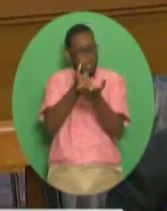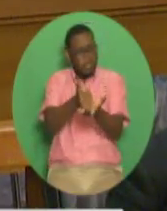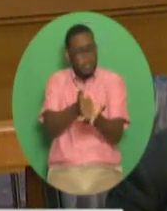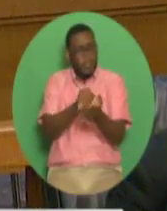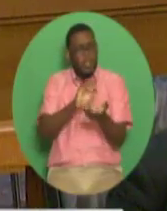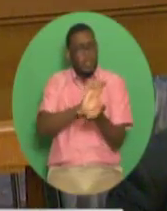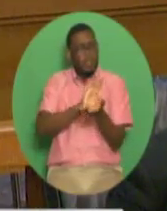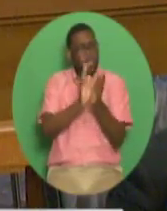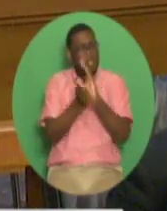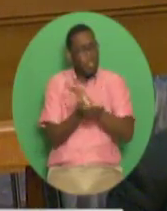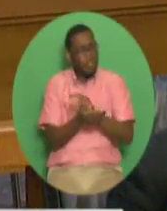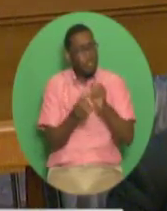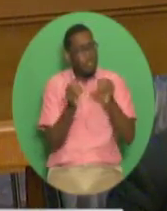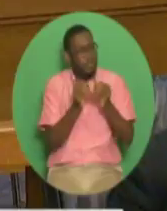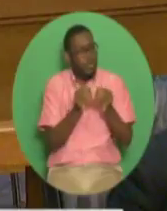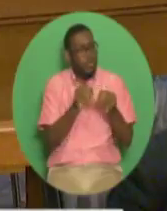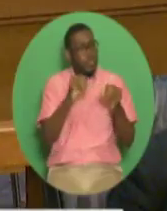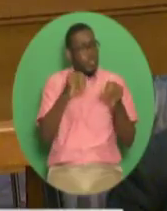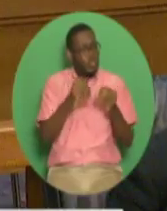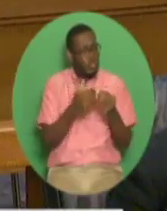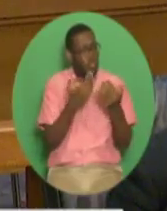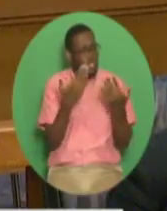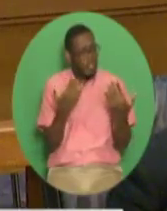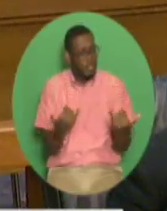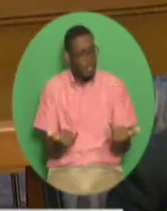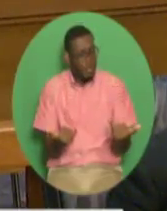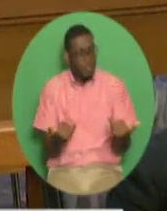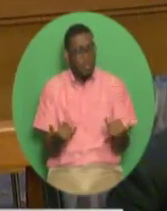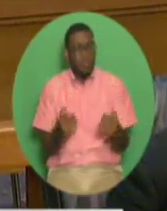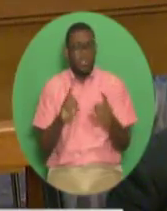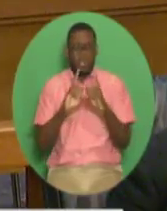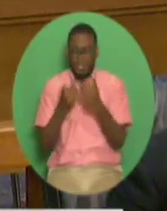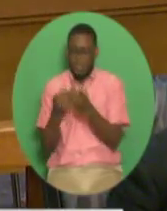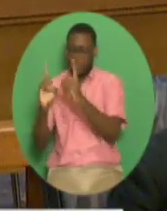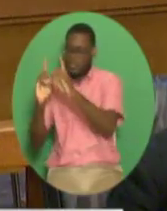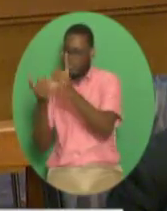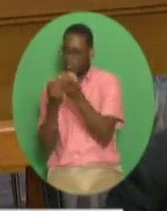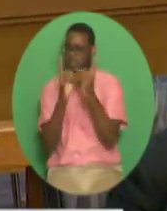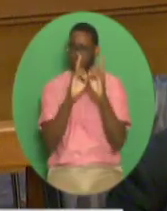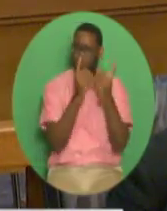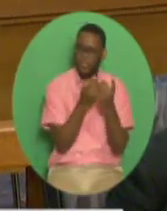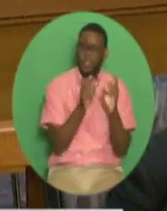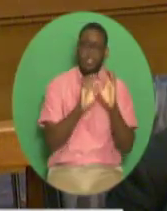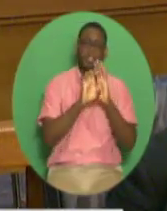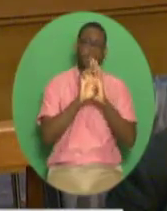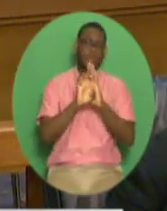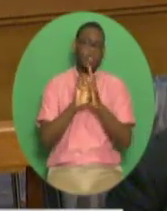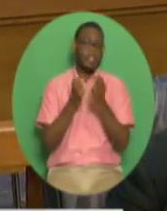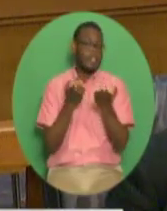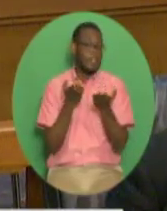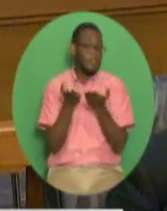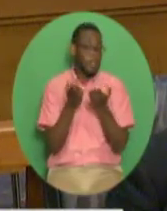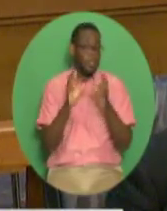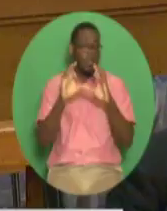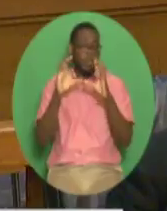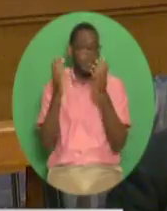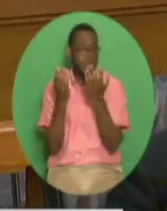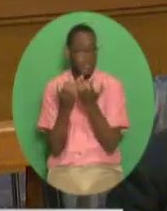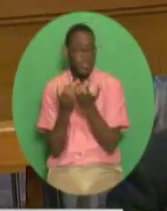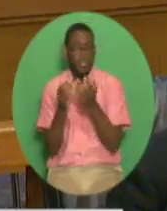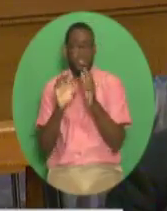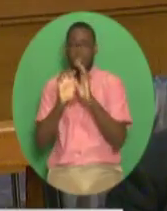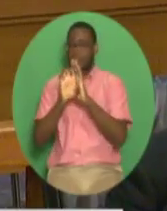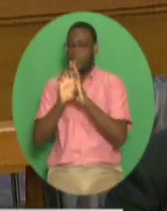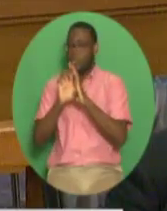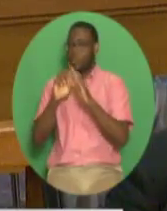with the Public Service Commission and the service commissions in terms of filling vacancies in the public sector. So I look forward